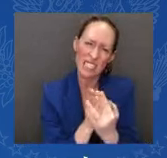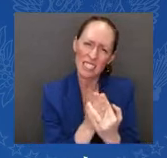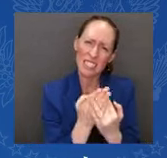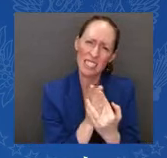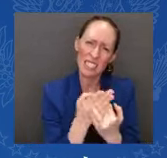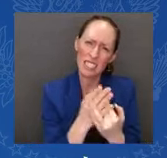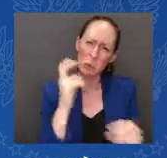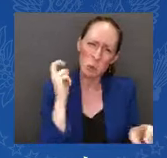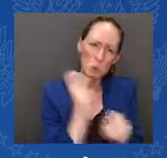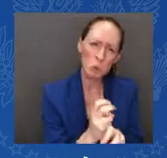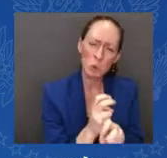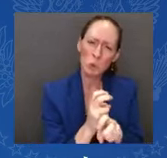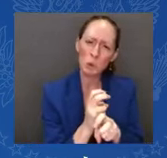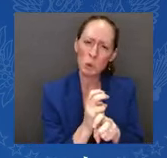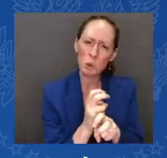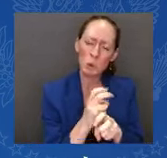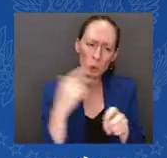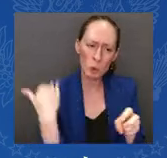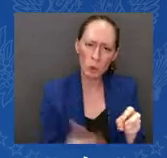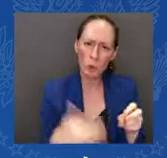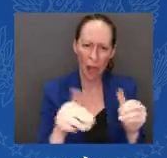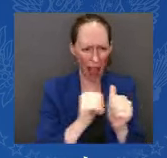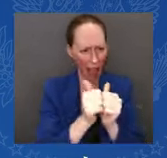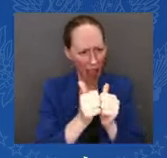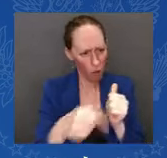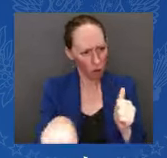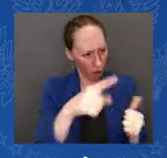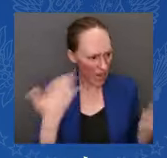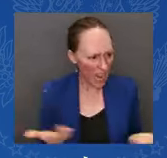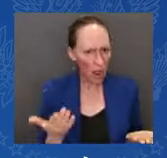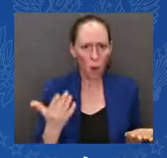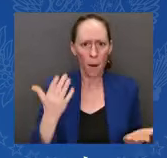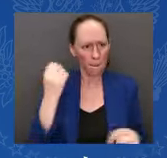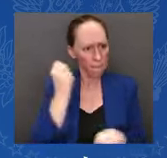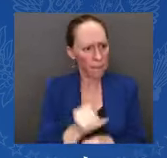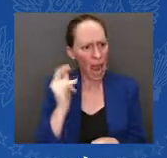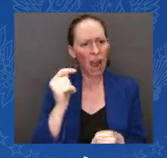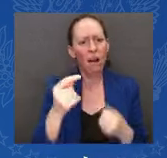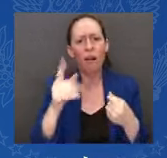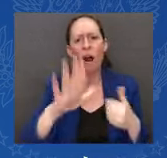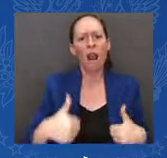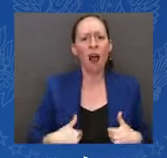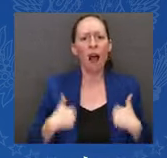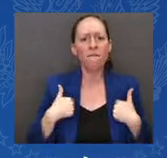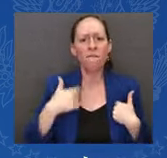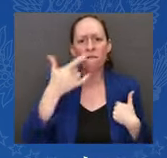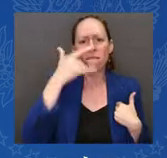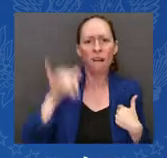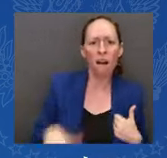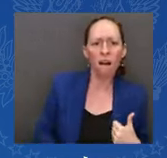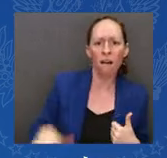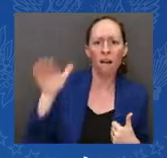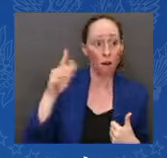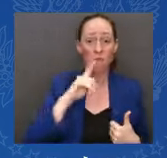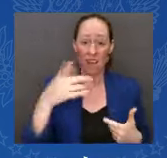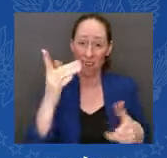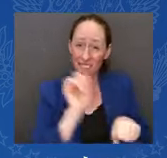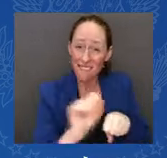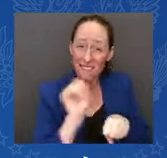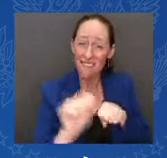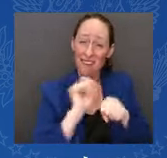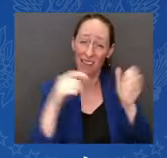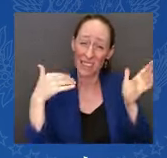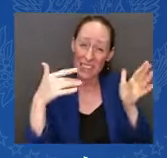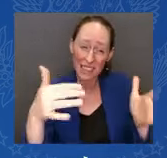have to be qualified applicants. They need the GPA and test scores to meet the school's standards. Once that test is